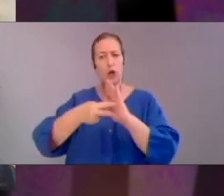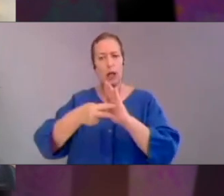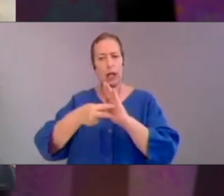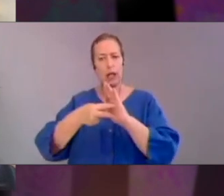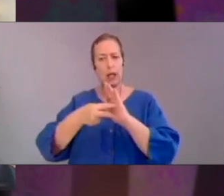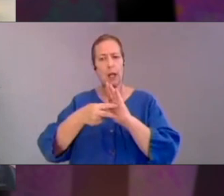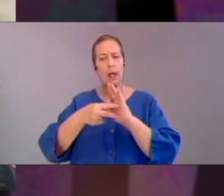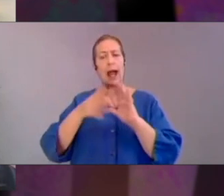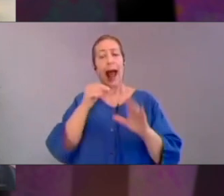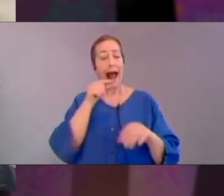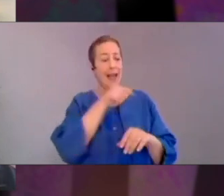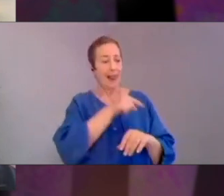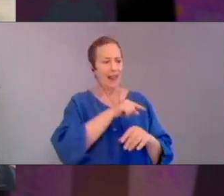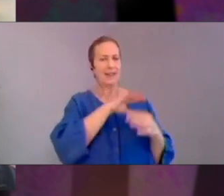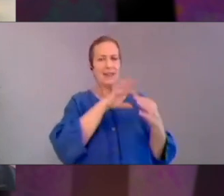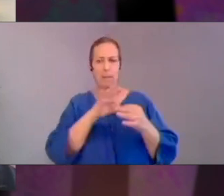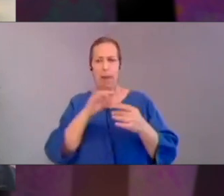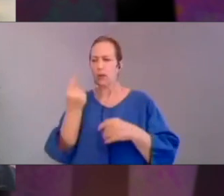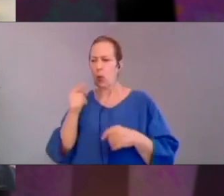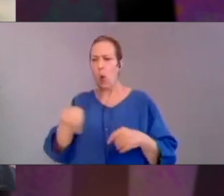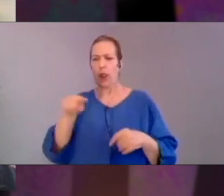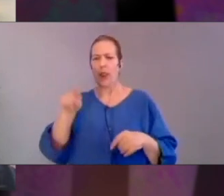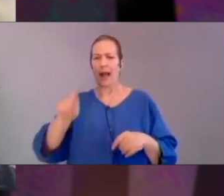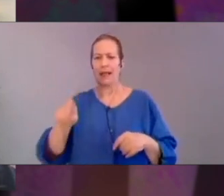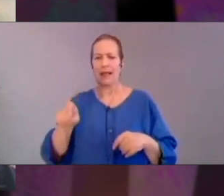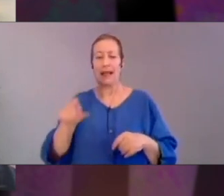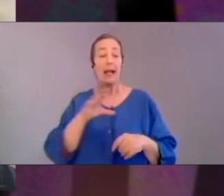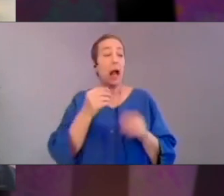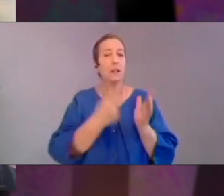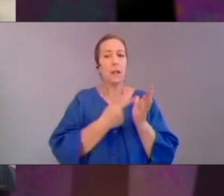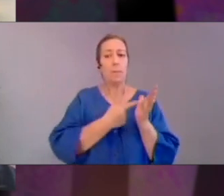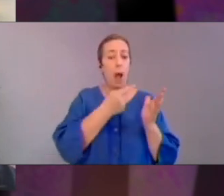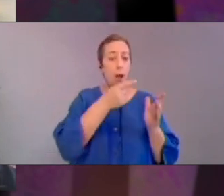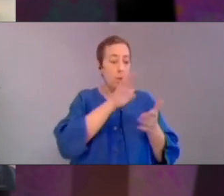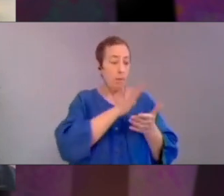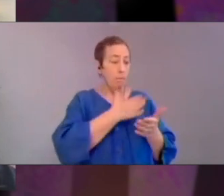you're working with. Sometimes it's in response to community.